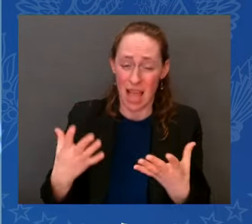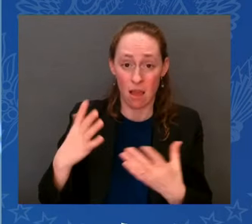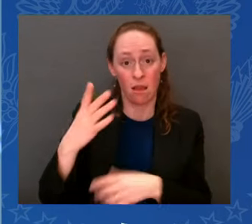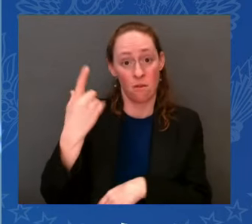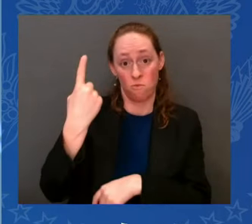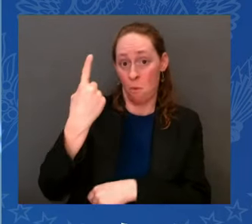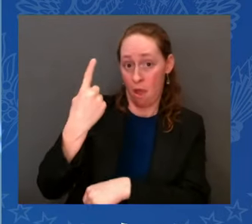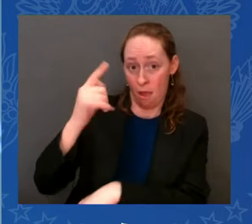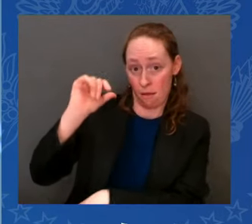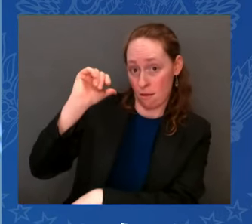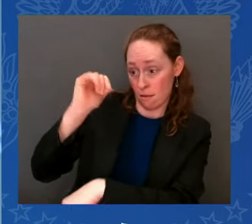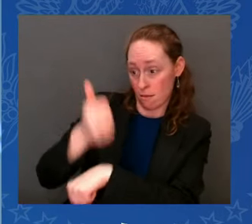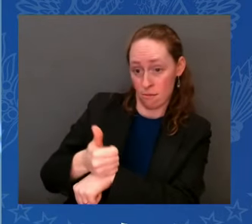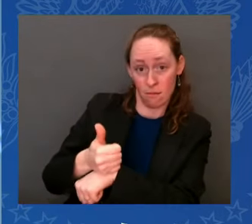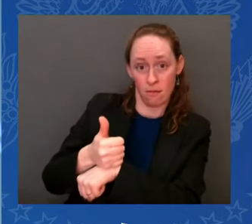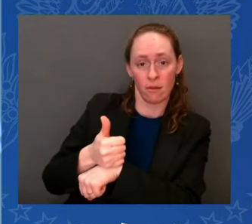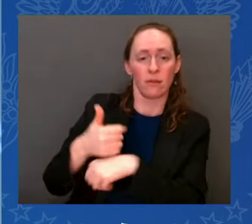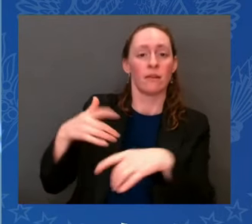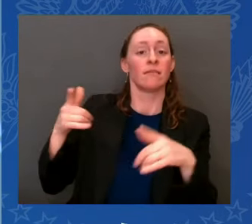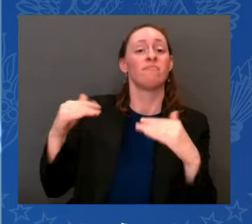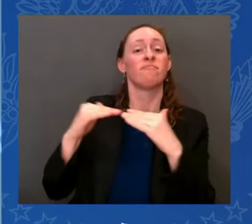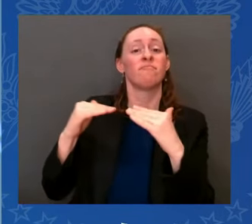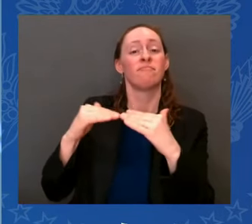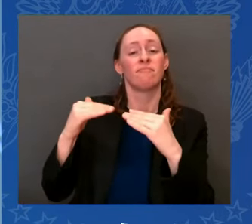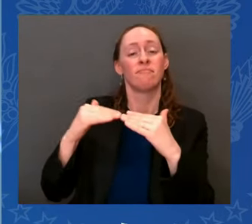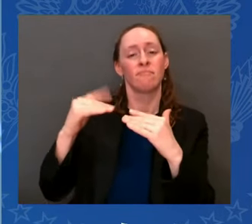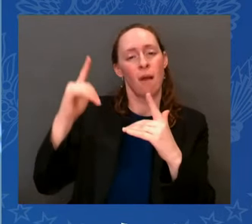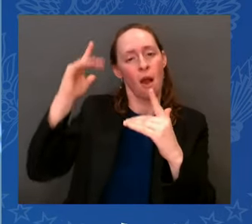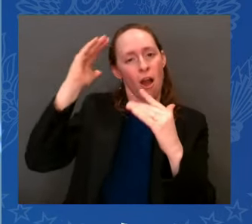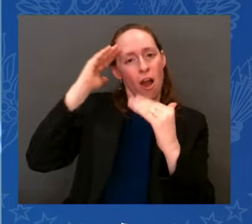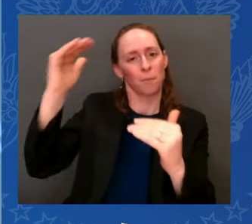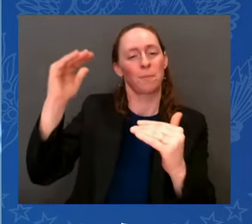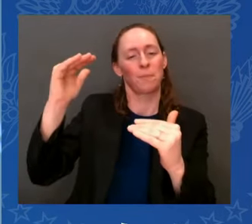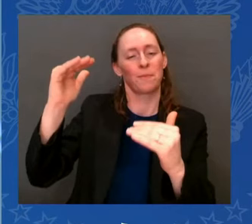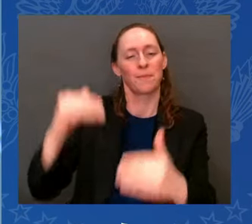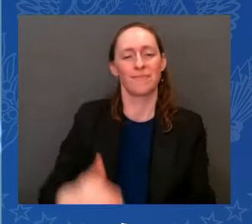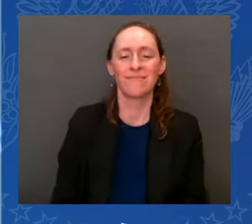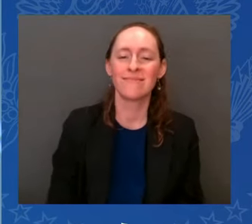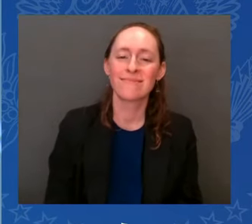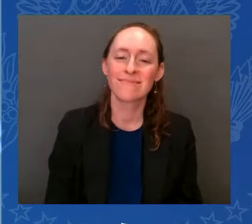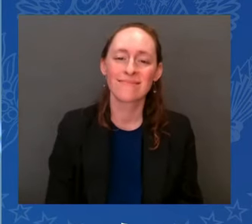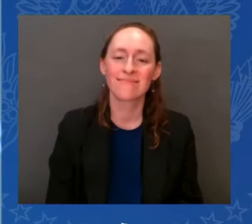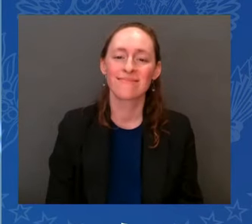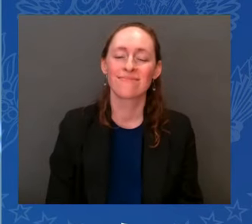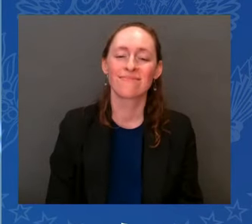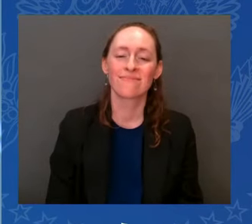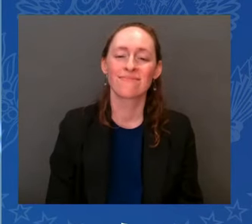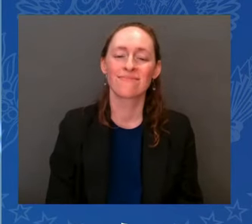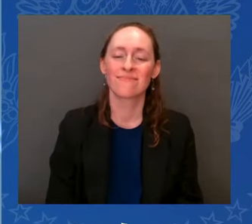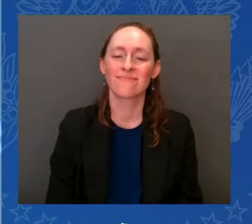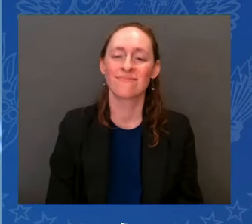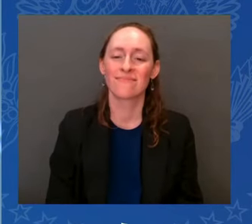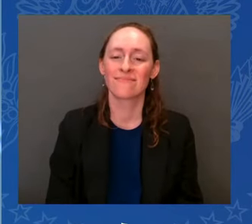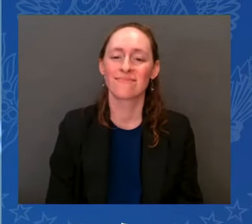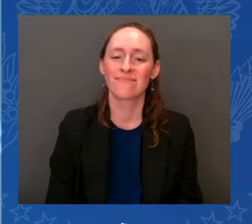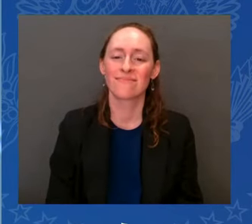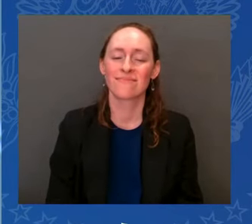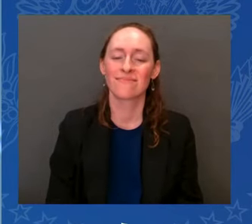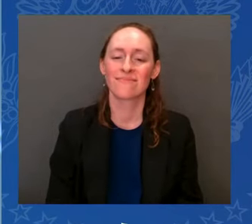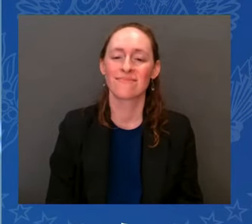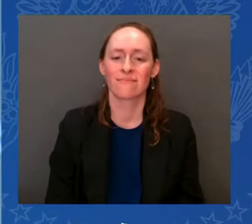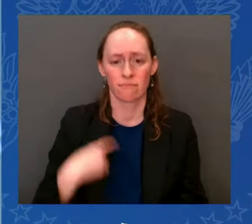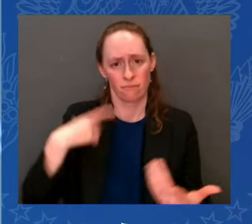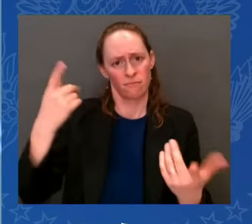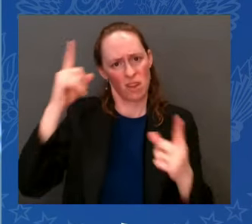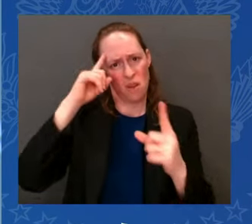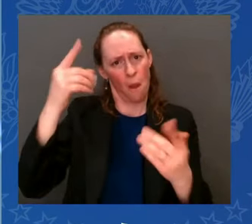the rescue plan money to make communities safer, invest in affordable housing, get small businesses back on their feet, train